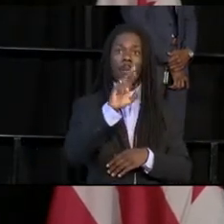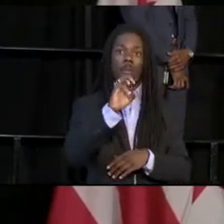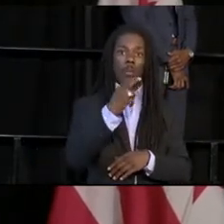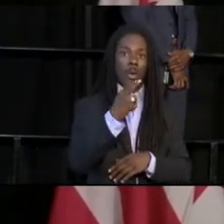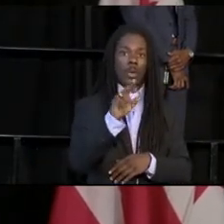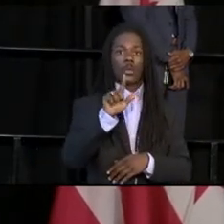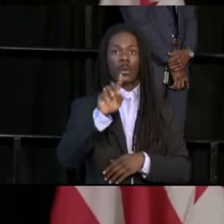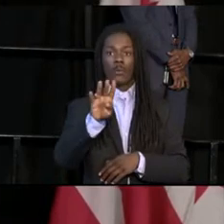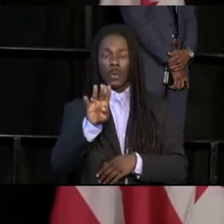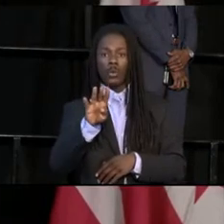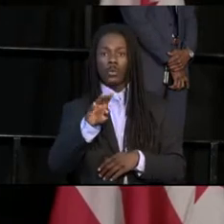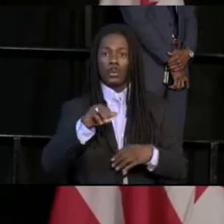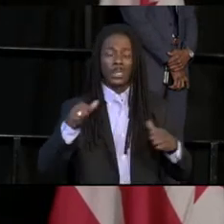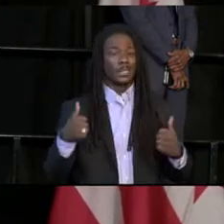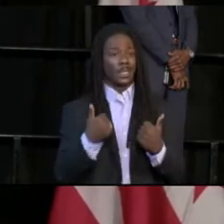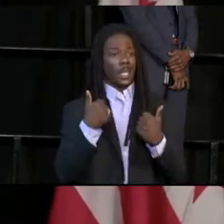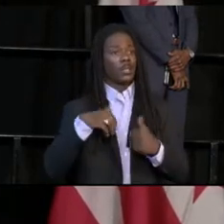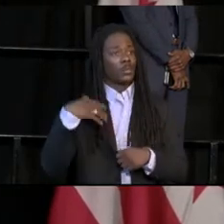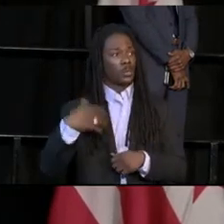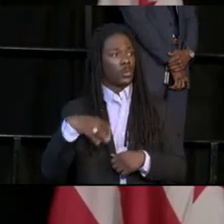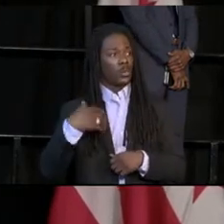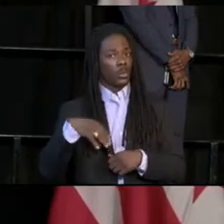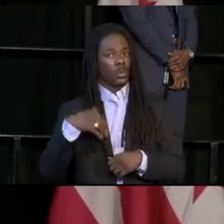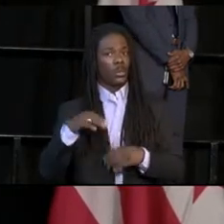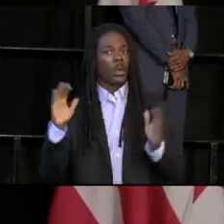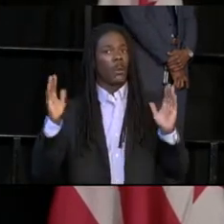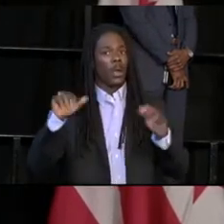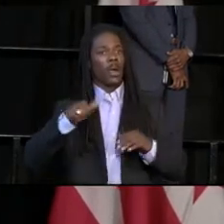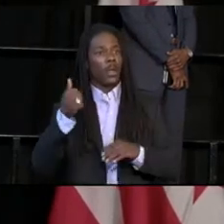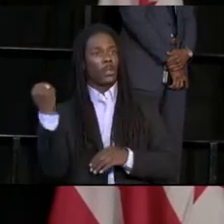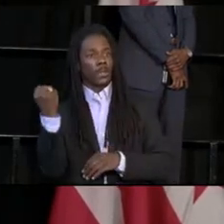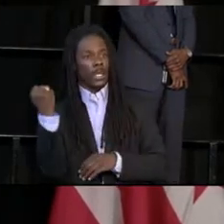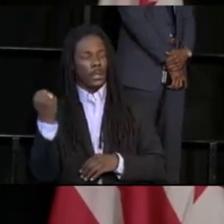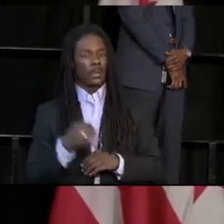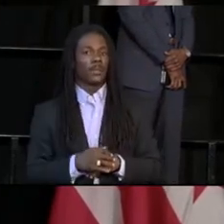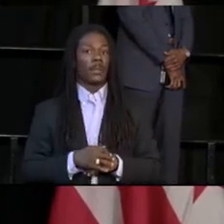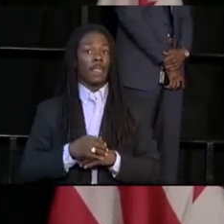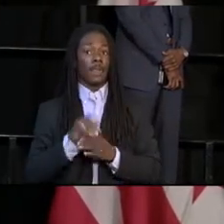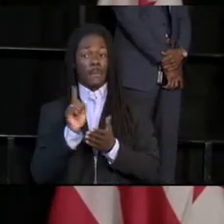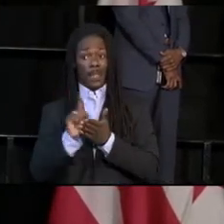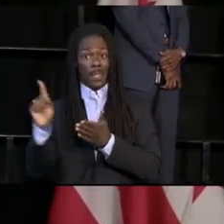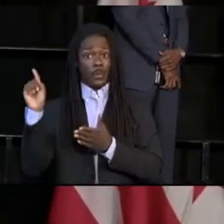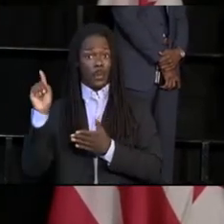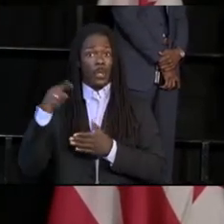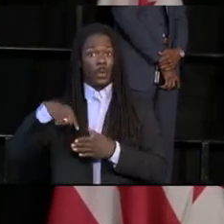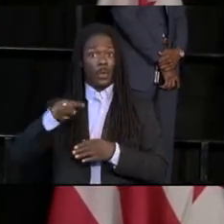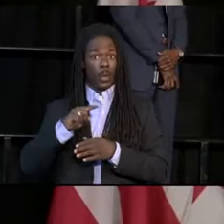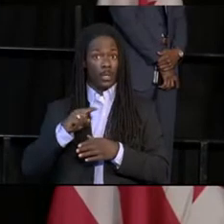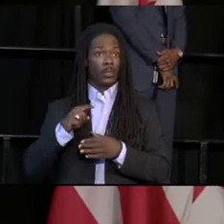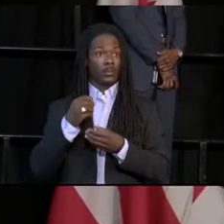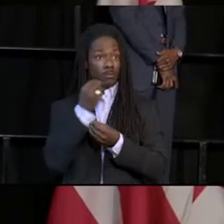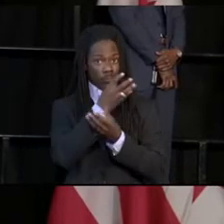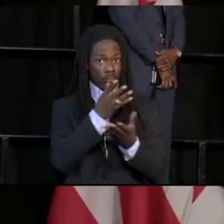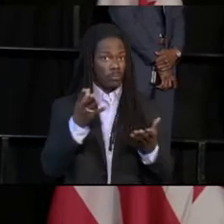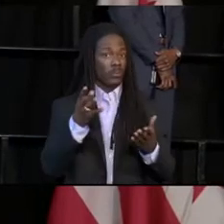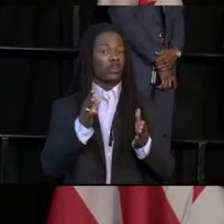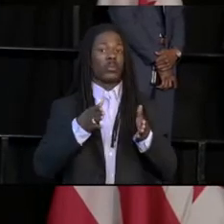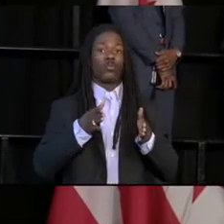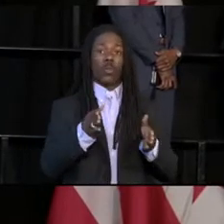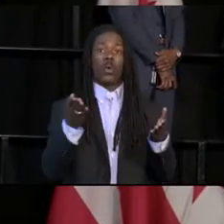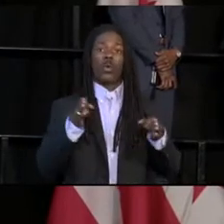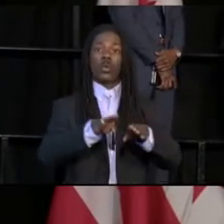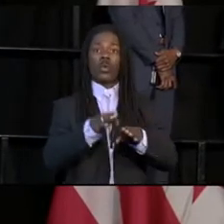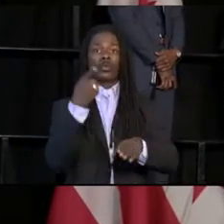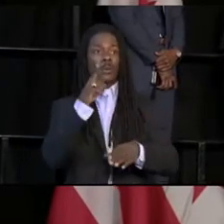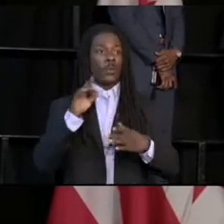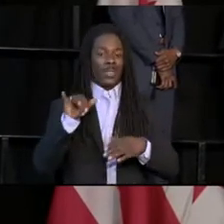likely be more challenging than most other Saturdays here in the district. Last week, we released the road closures that will be in effect for the